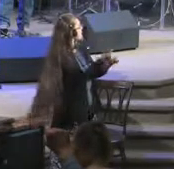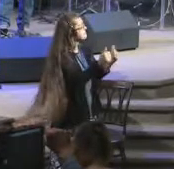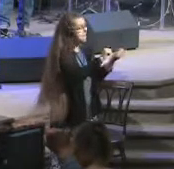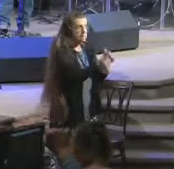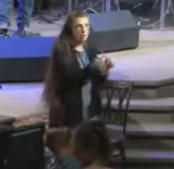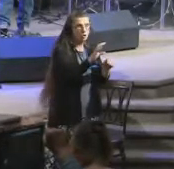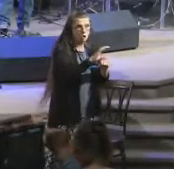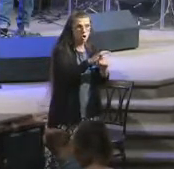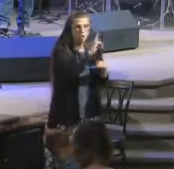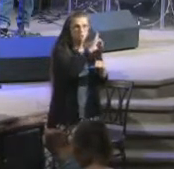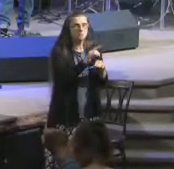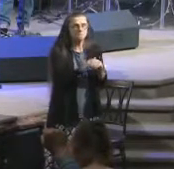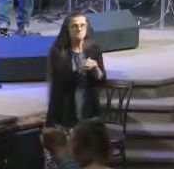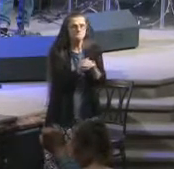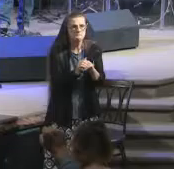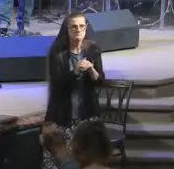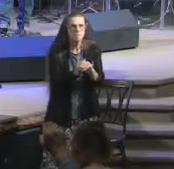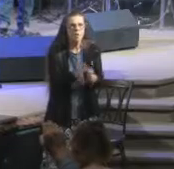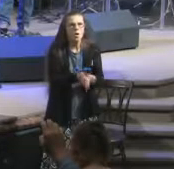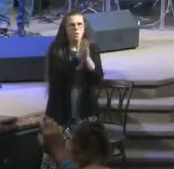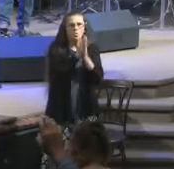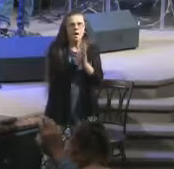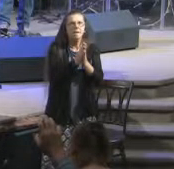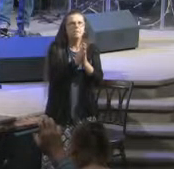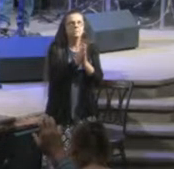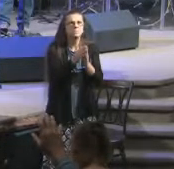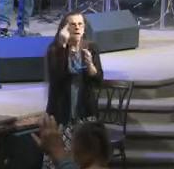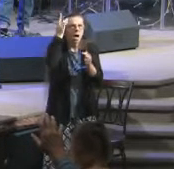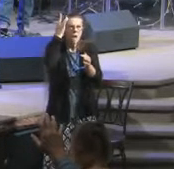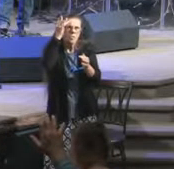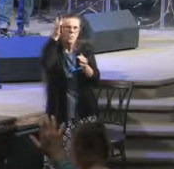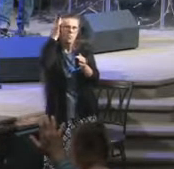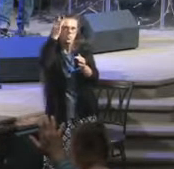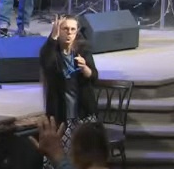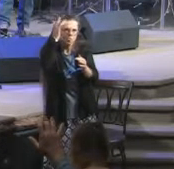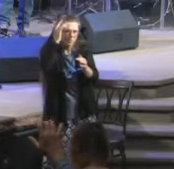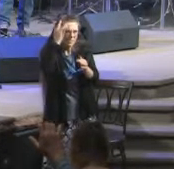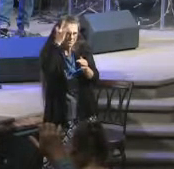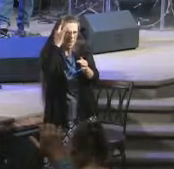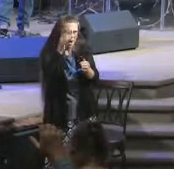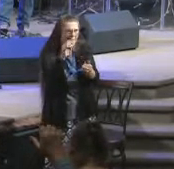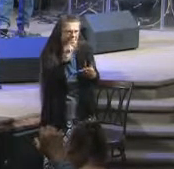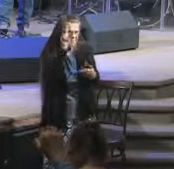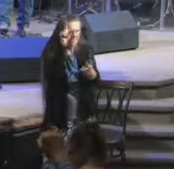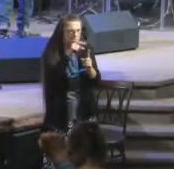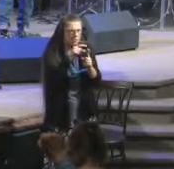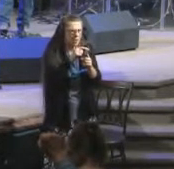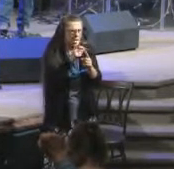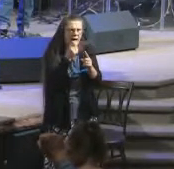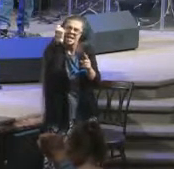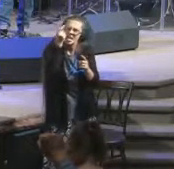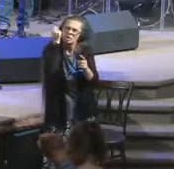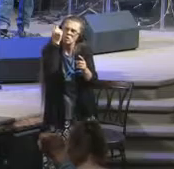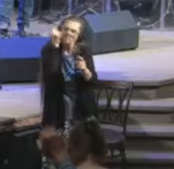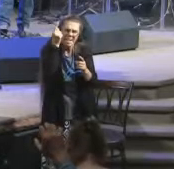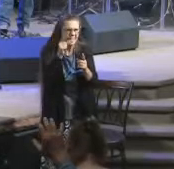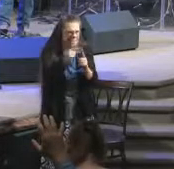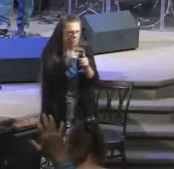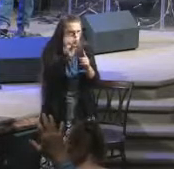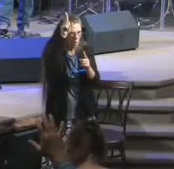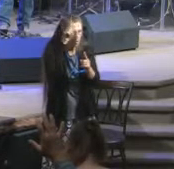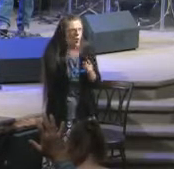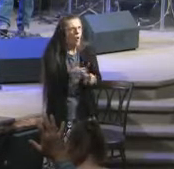Church, Lord, and Reverend Bob Barnett. God, asking for supernatural wisdom, Lord, for knowledge and understanding today, God. We're